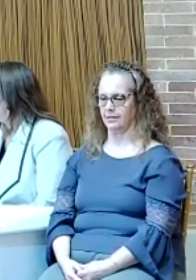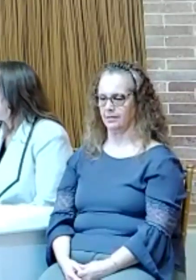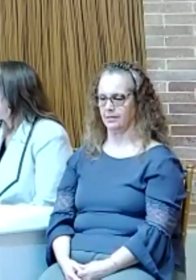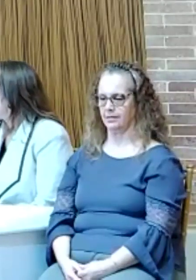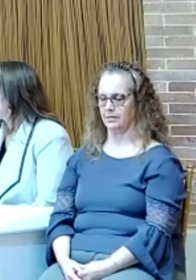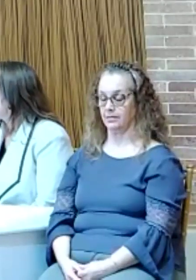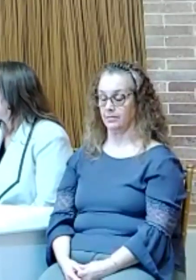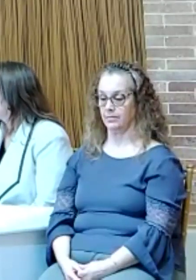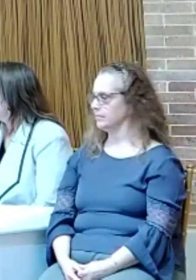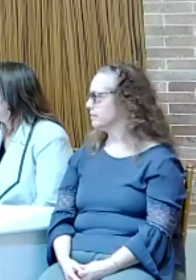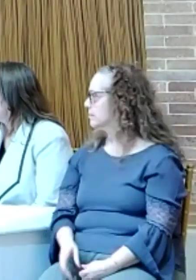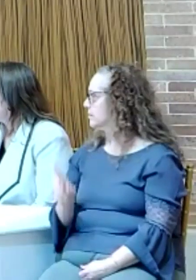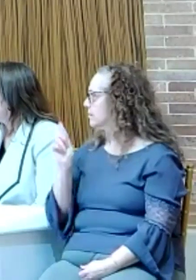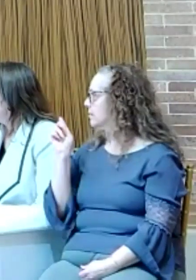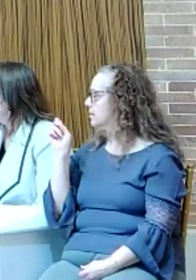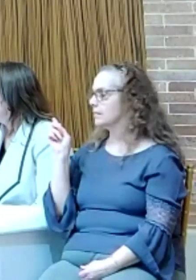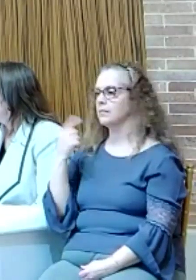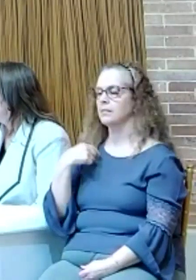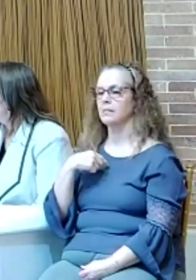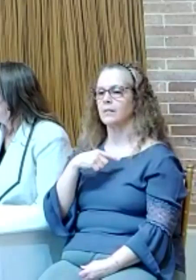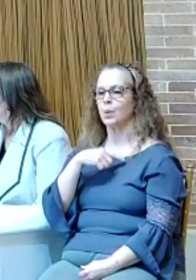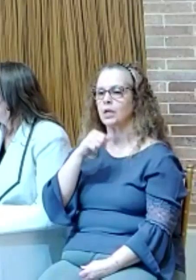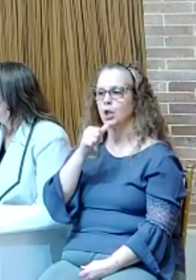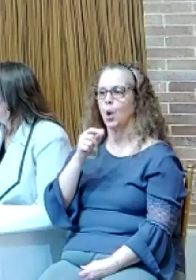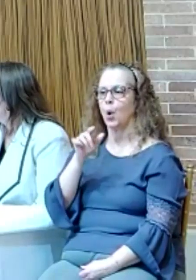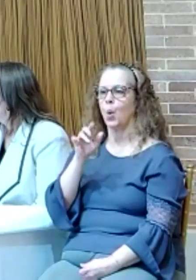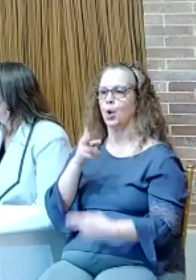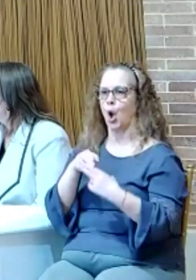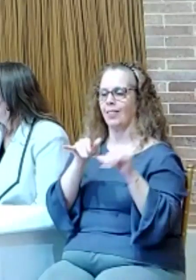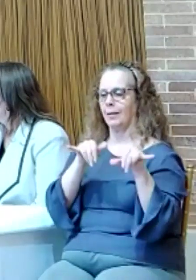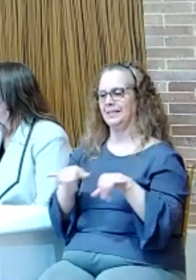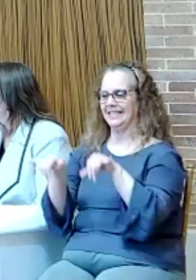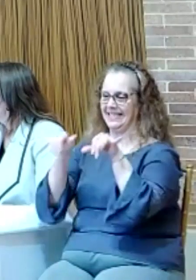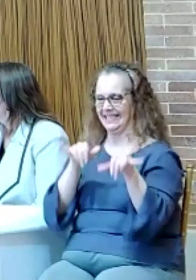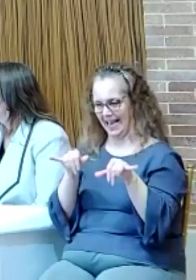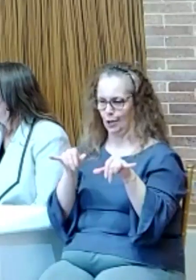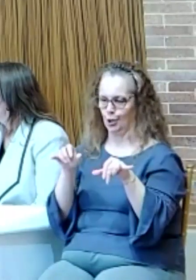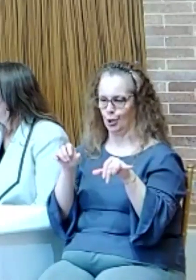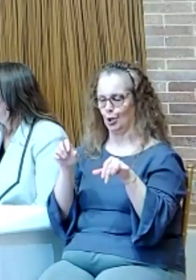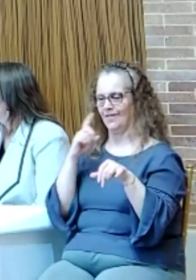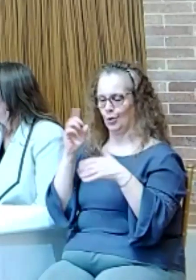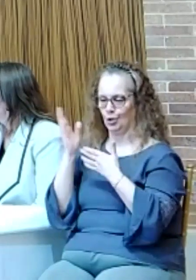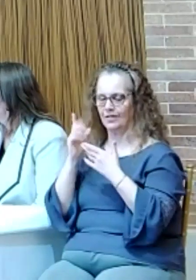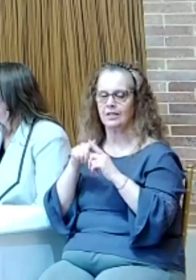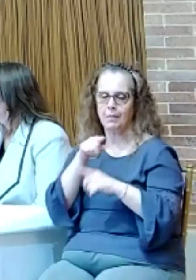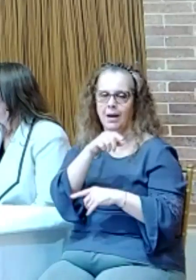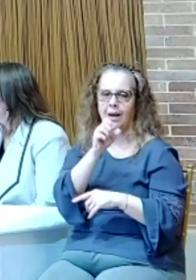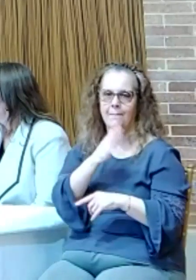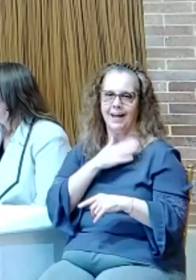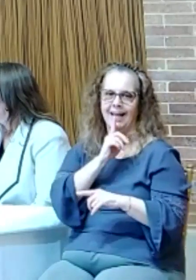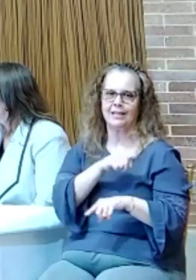ahead we don't call them standards of services per se but yes um from a programmatic